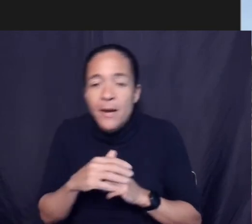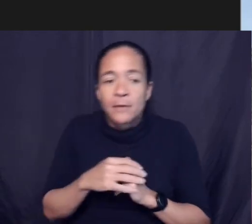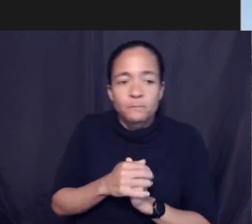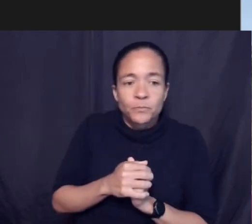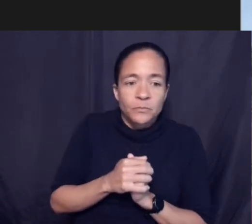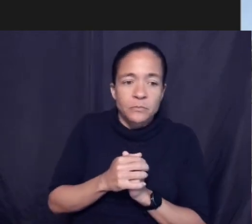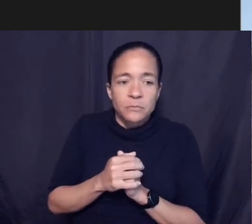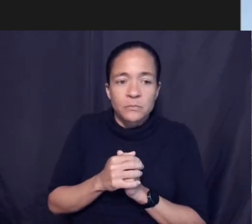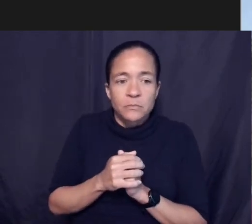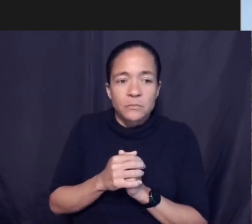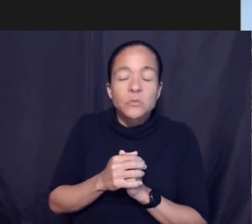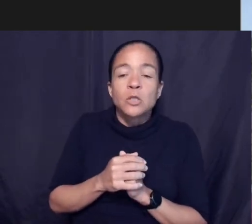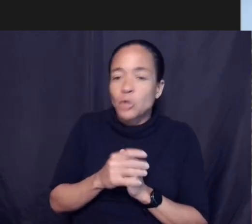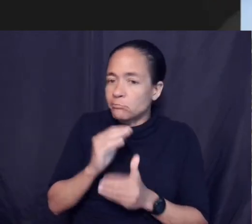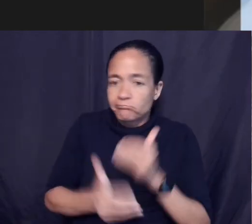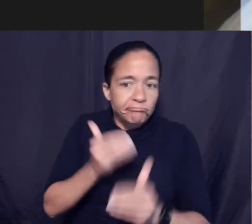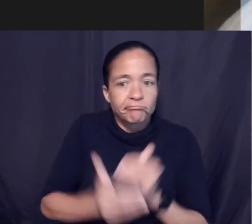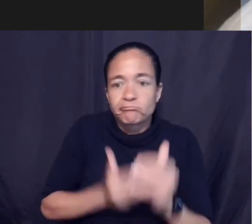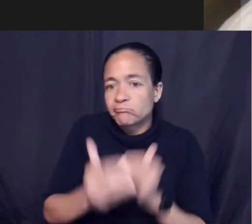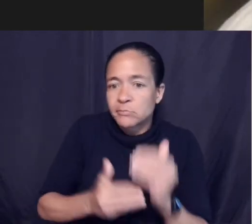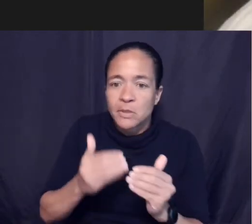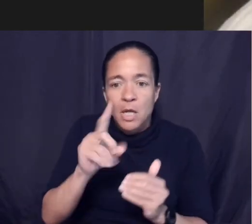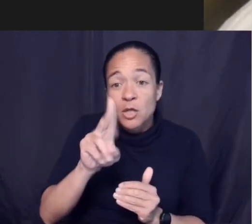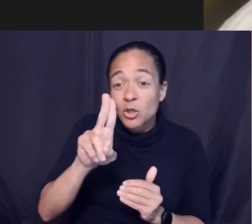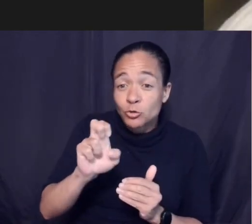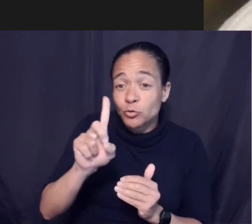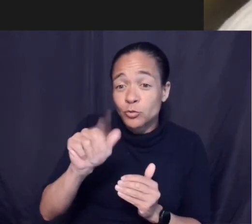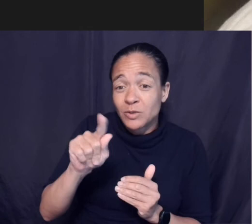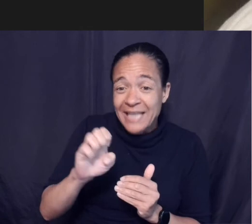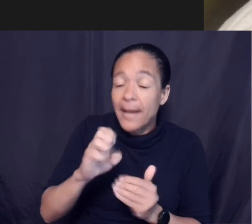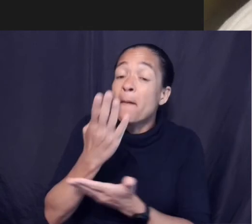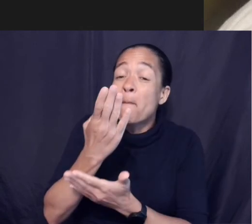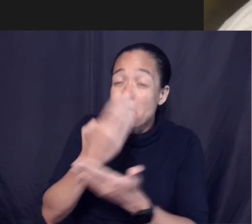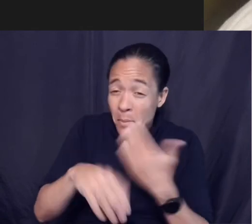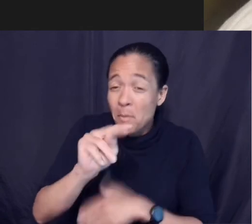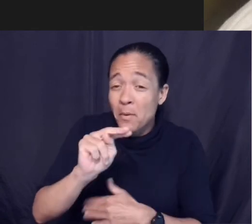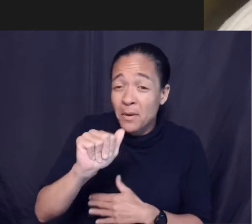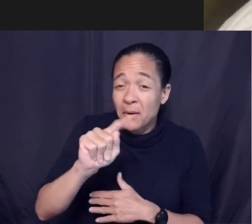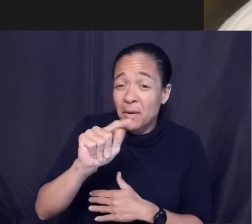So fast forward, the due date, Natalie comes out,